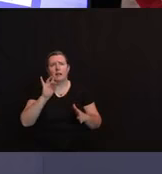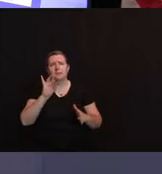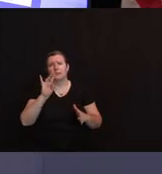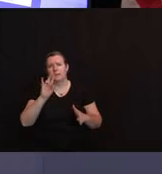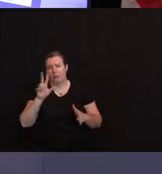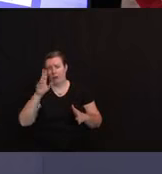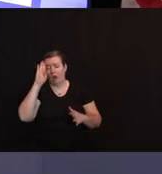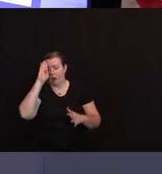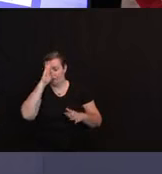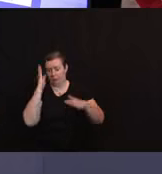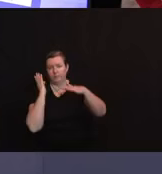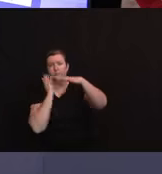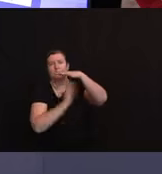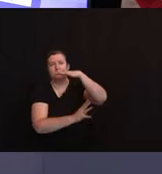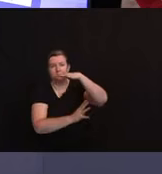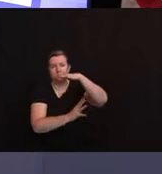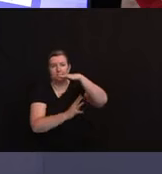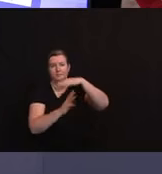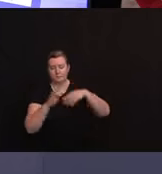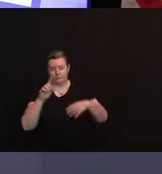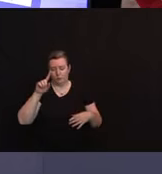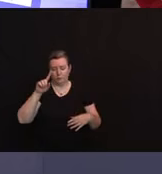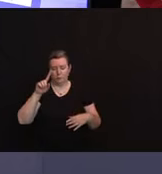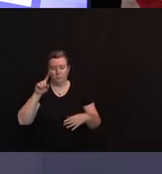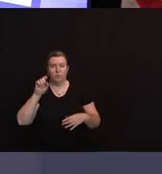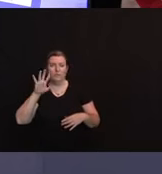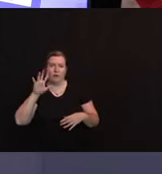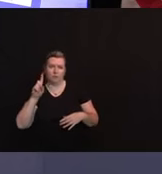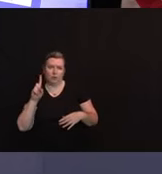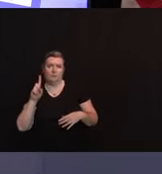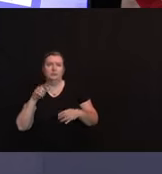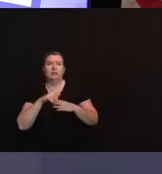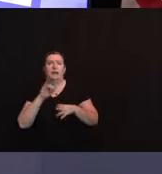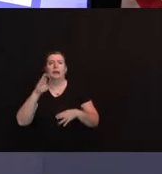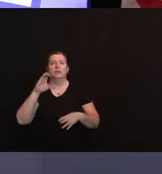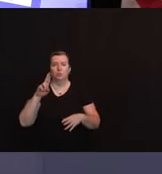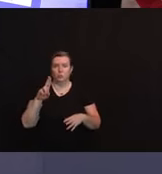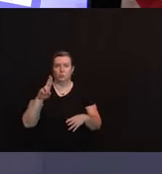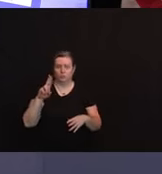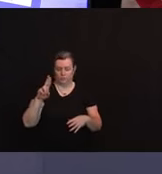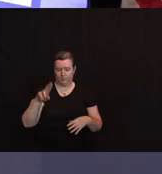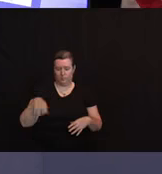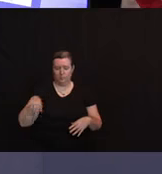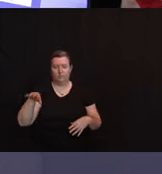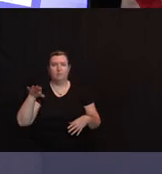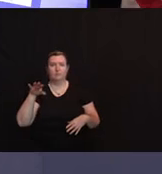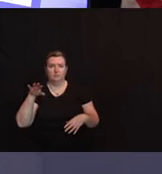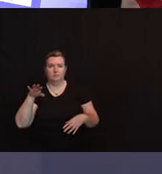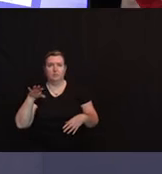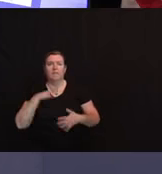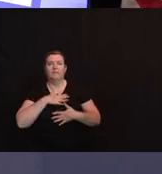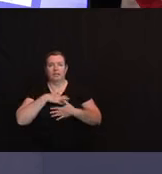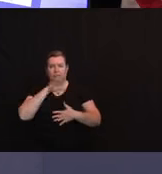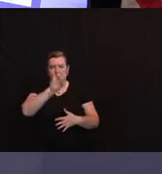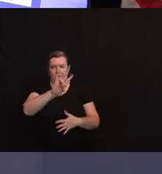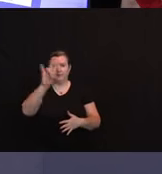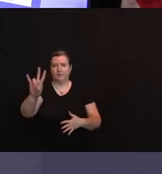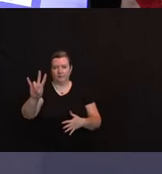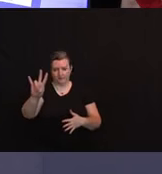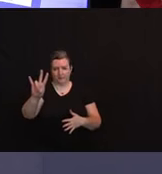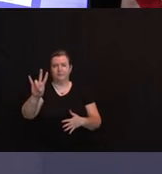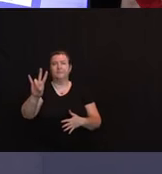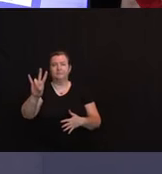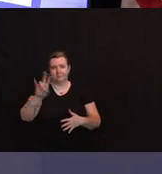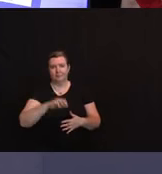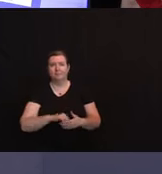151 individuals in critical care, and half of those critical care patients are on ventilators. Unfortunately, we are reporting 2